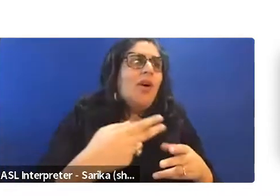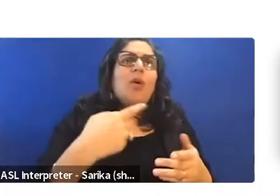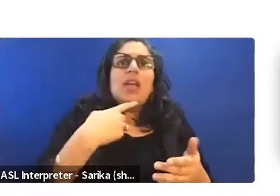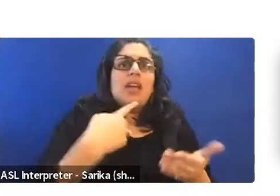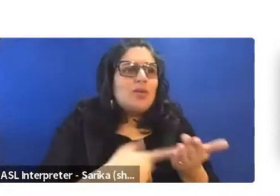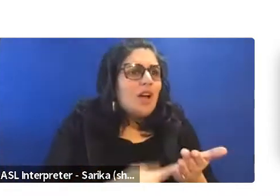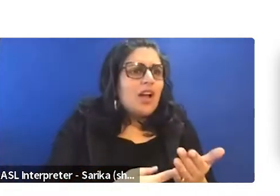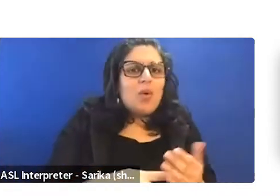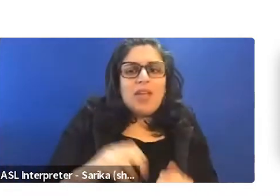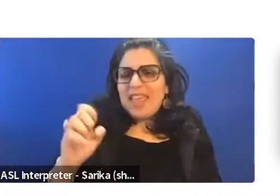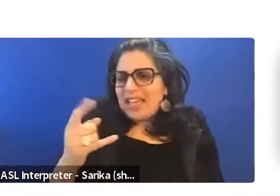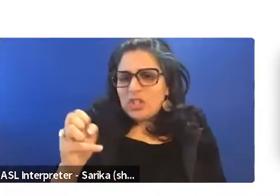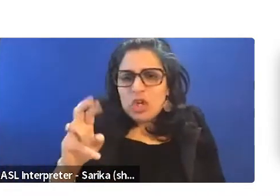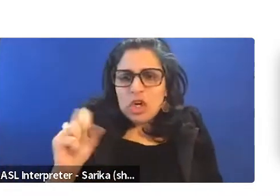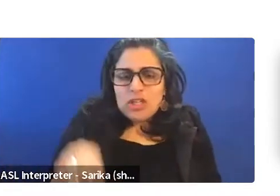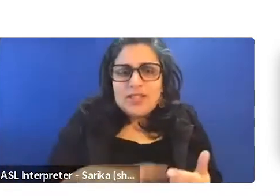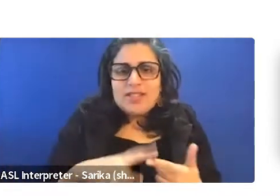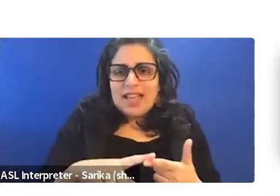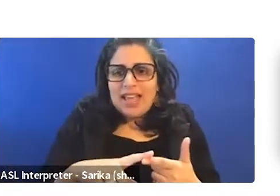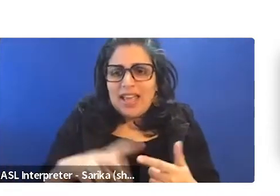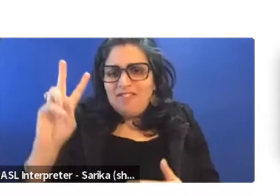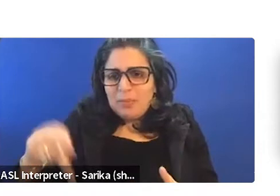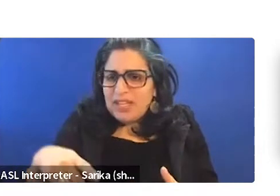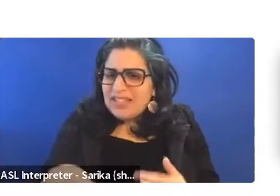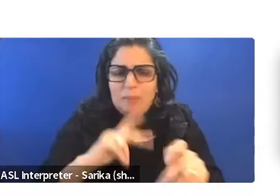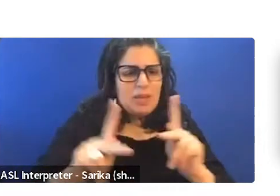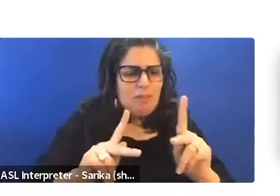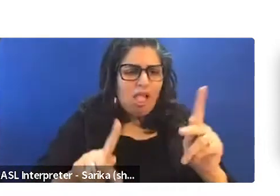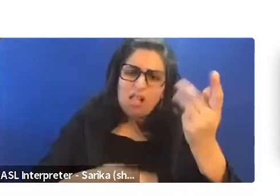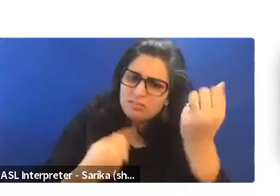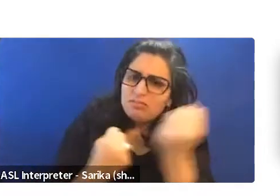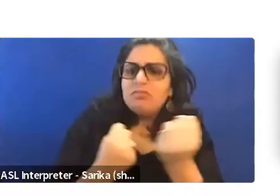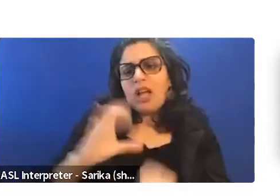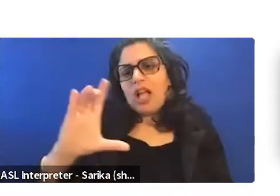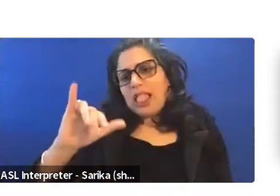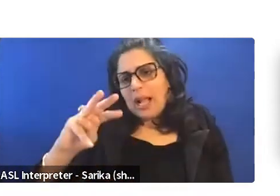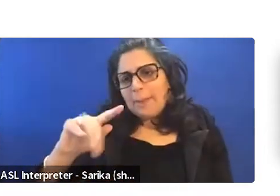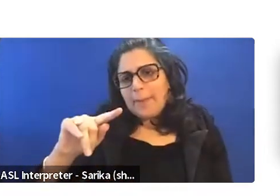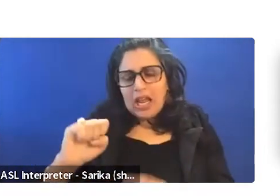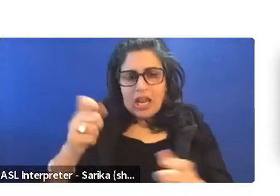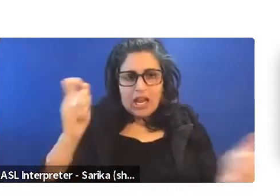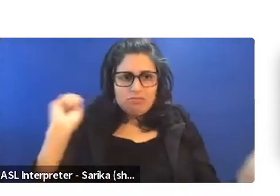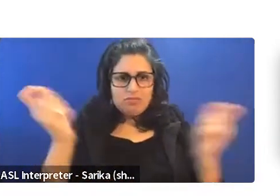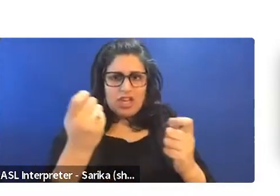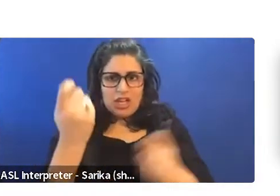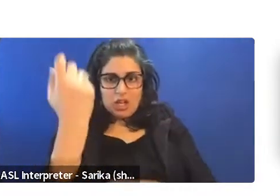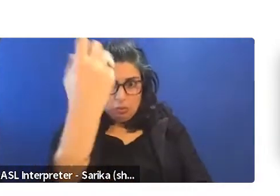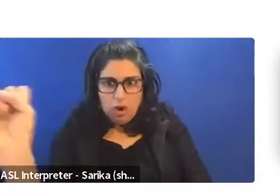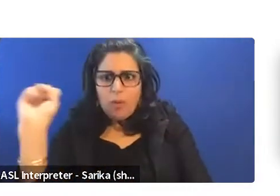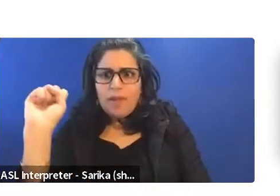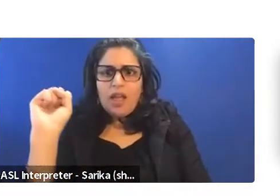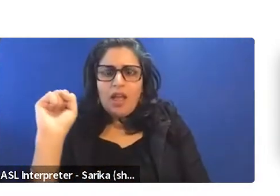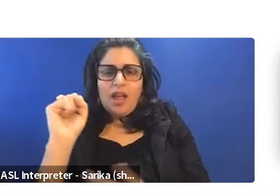you know, various folks who align themselves with the climate movement and say that and do that as their job every day, who really just